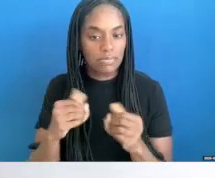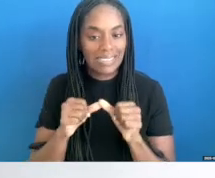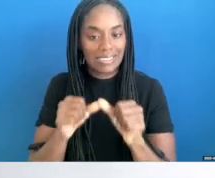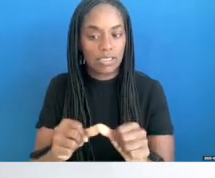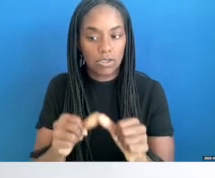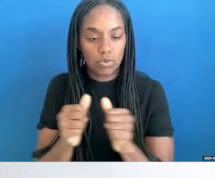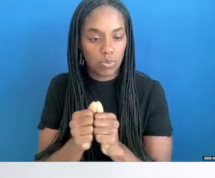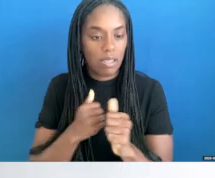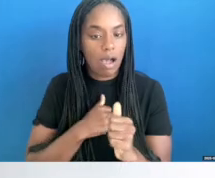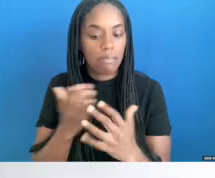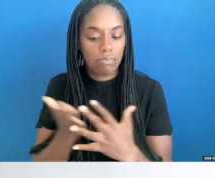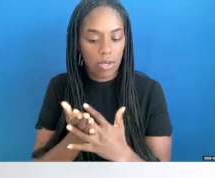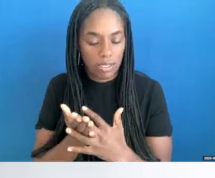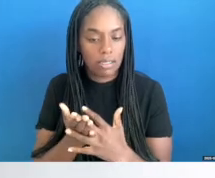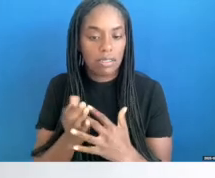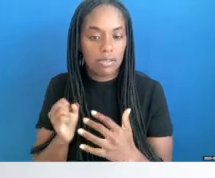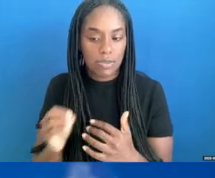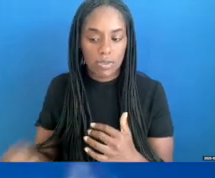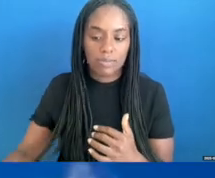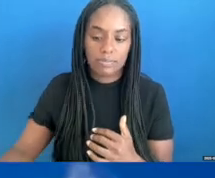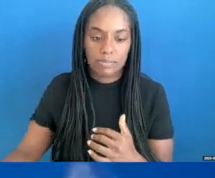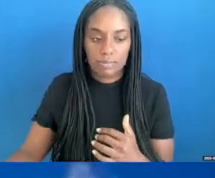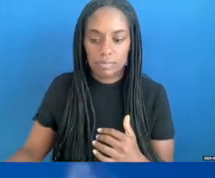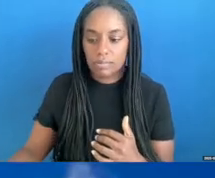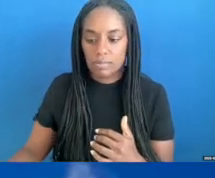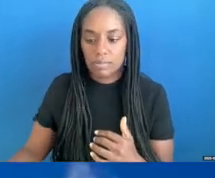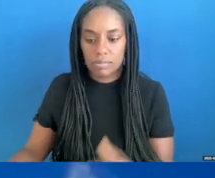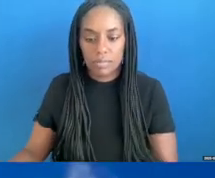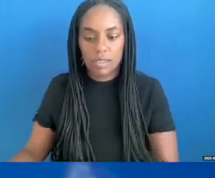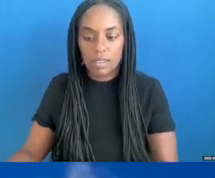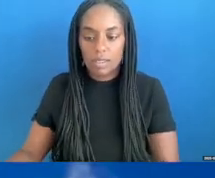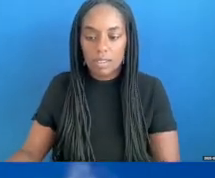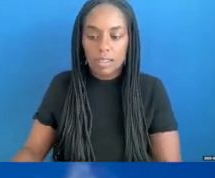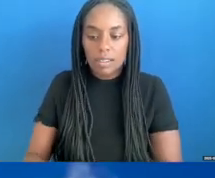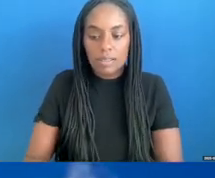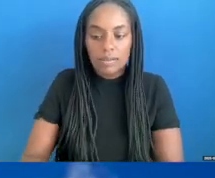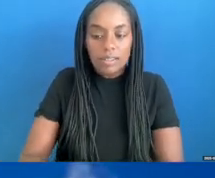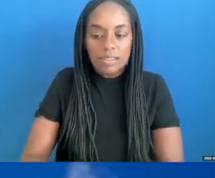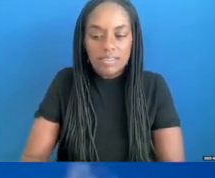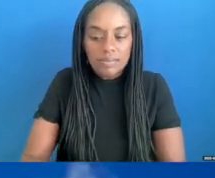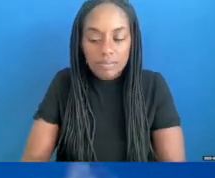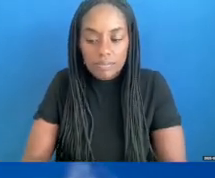our break. So Zubair, you could move on to the next slide. And while it